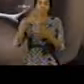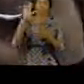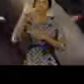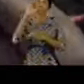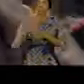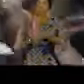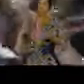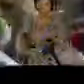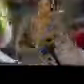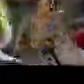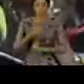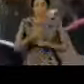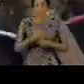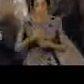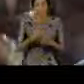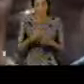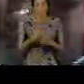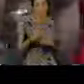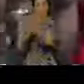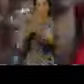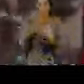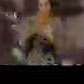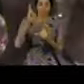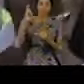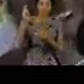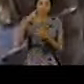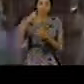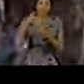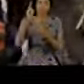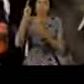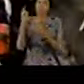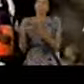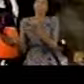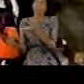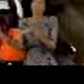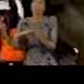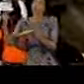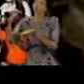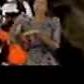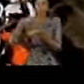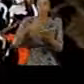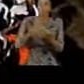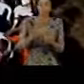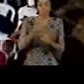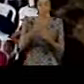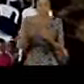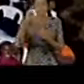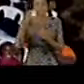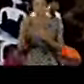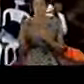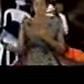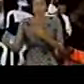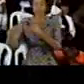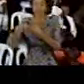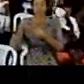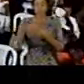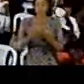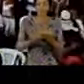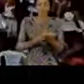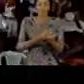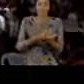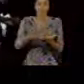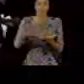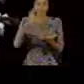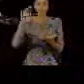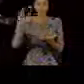your suffering, I'll join you when you rise. When you return in glory